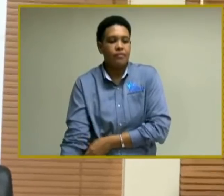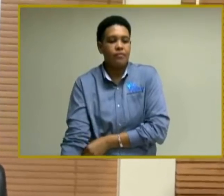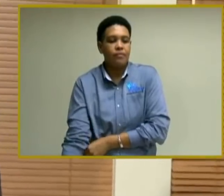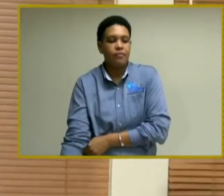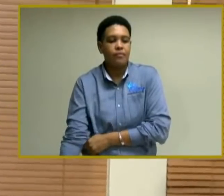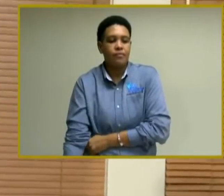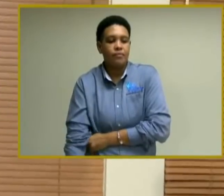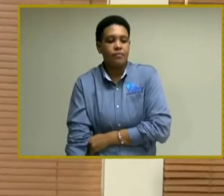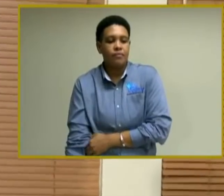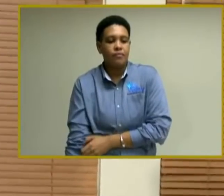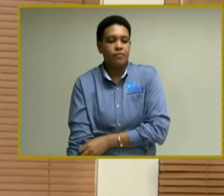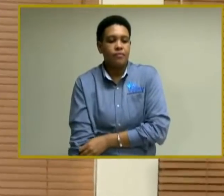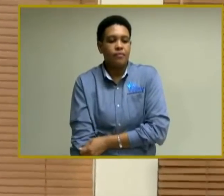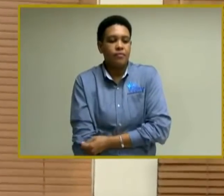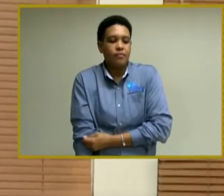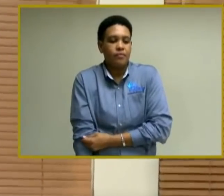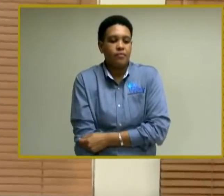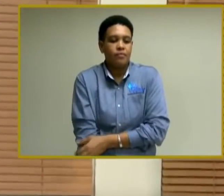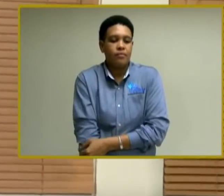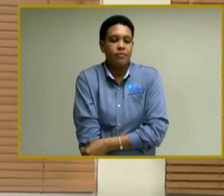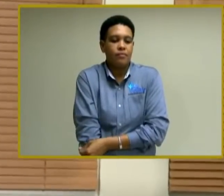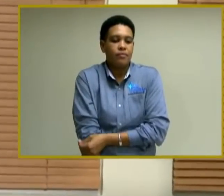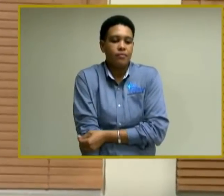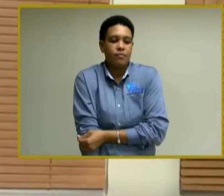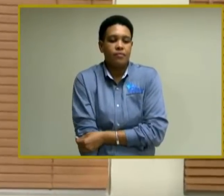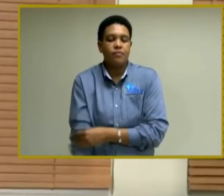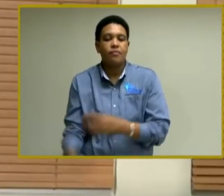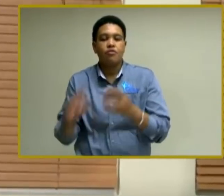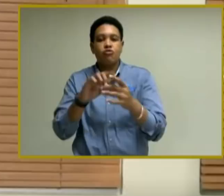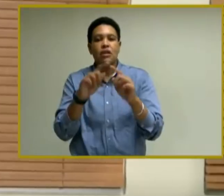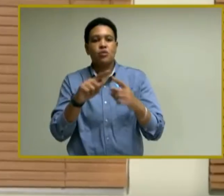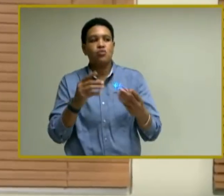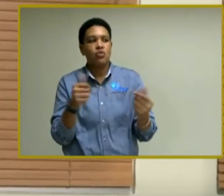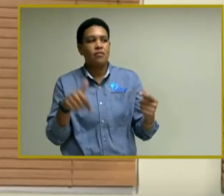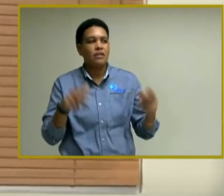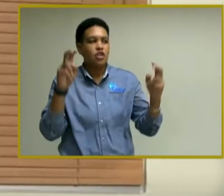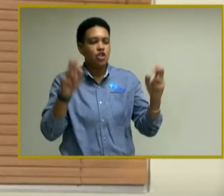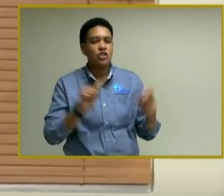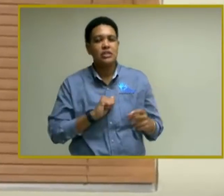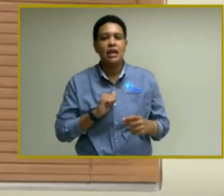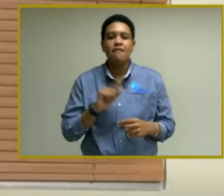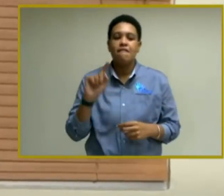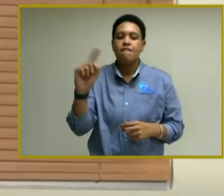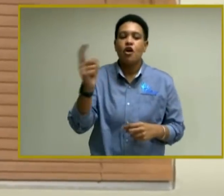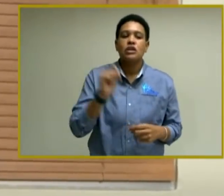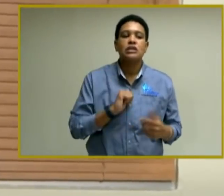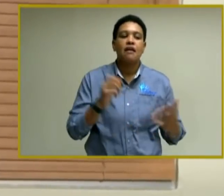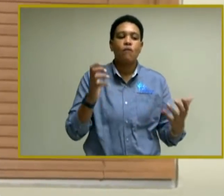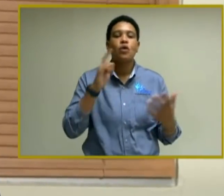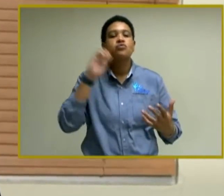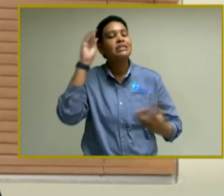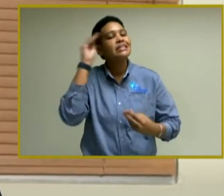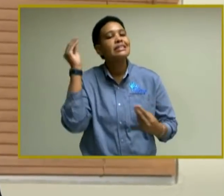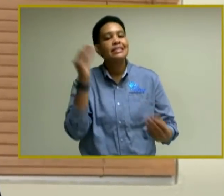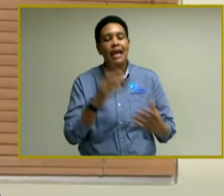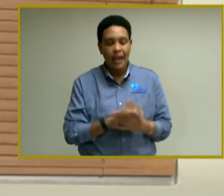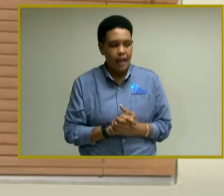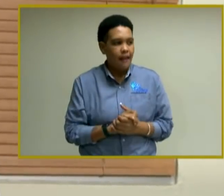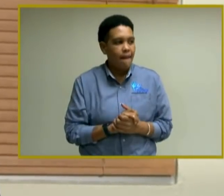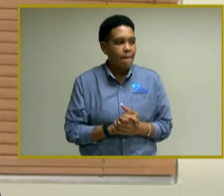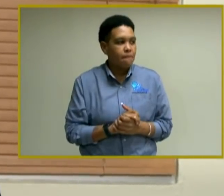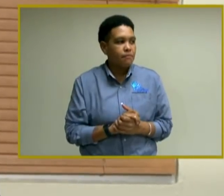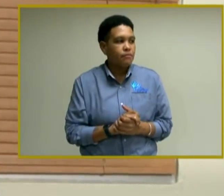In terms of addressing this issue, I first of all want to say